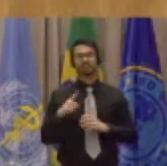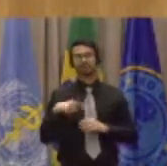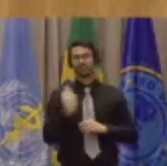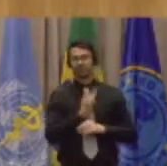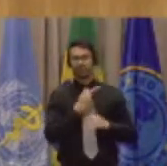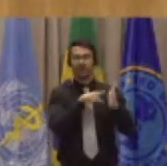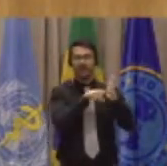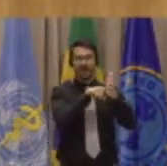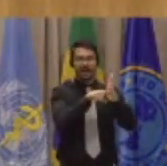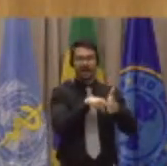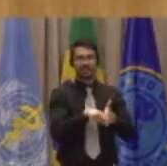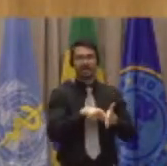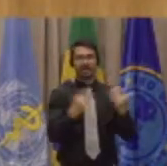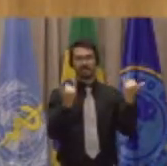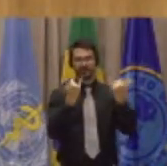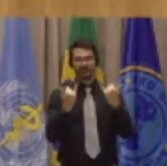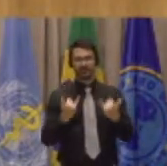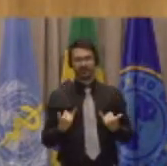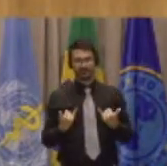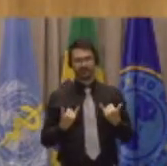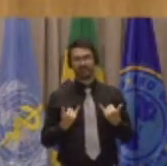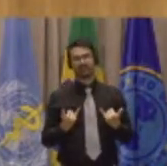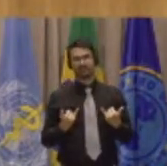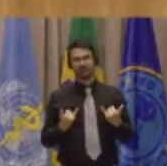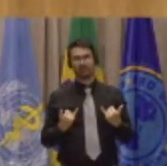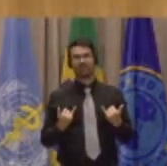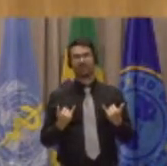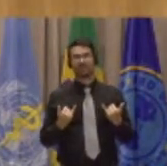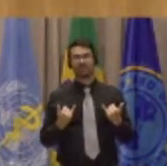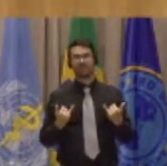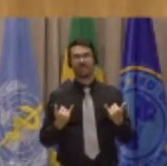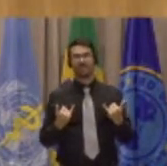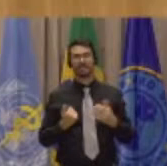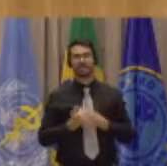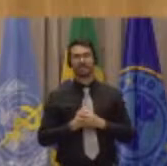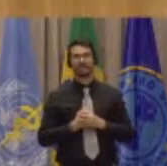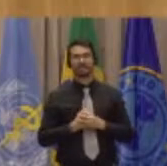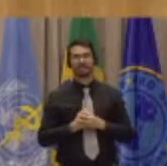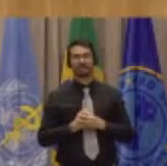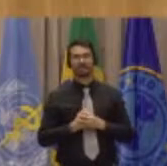We are in the analysis phase of the information to send